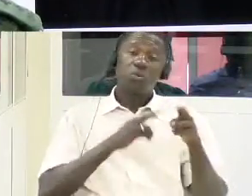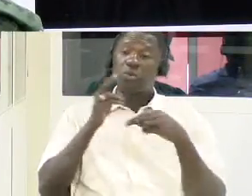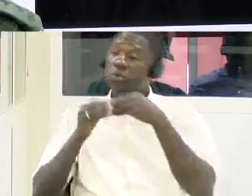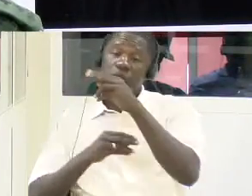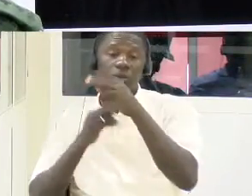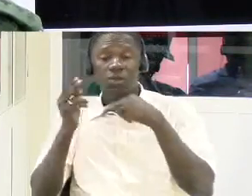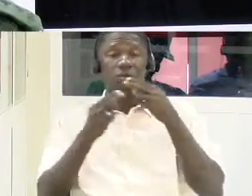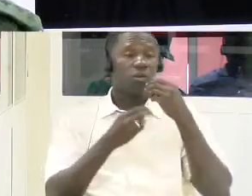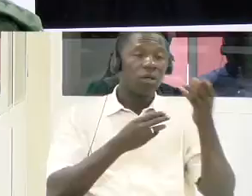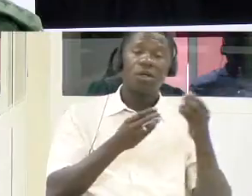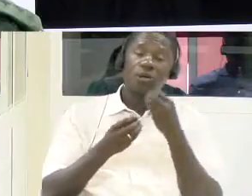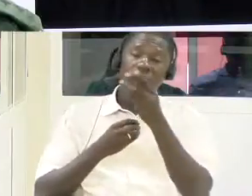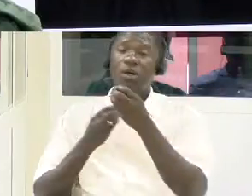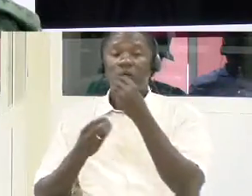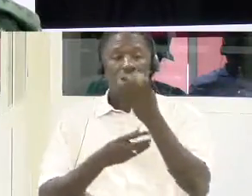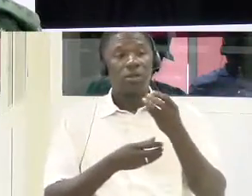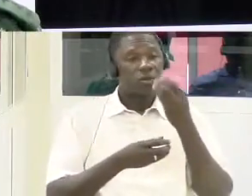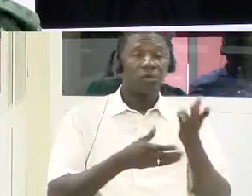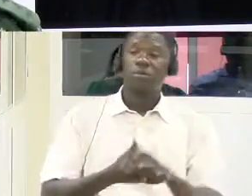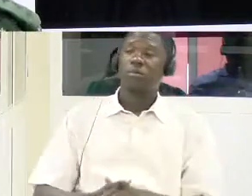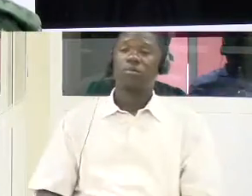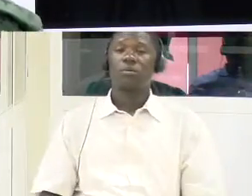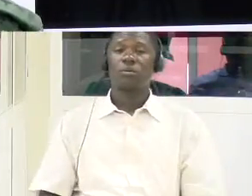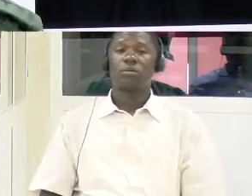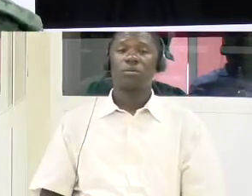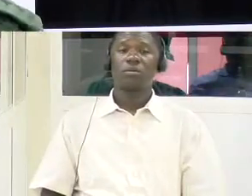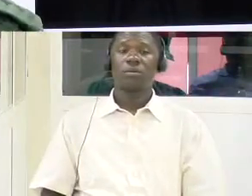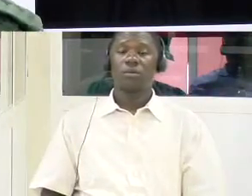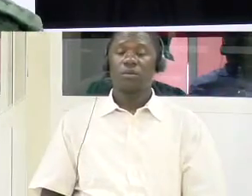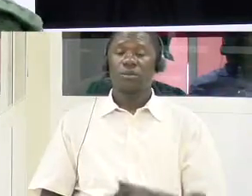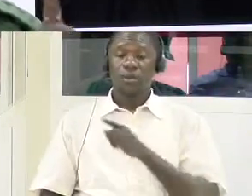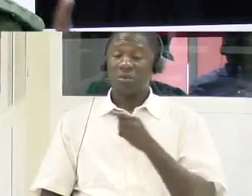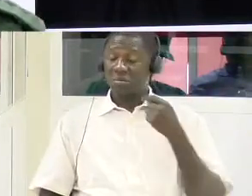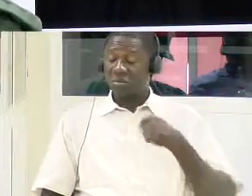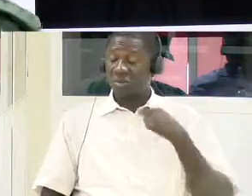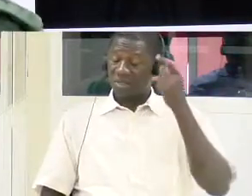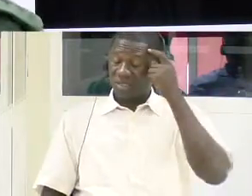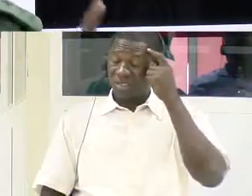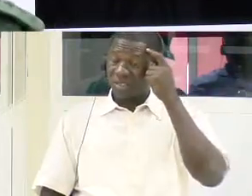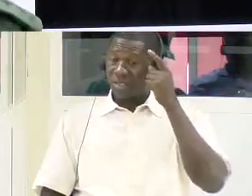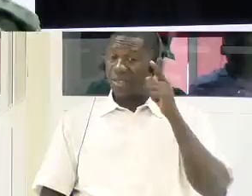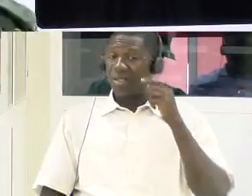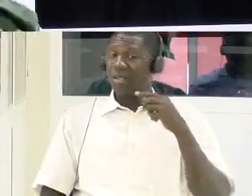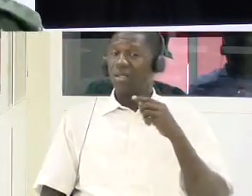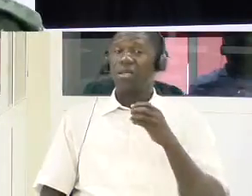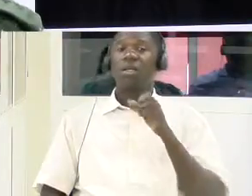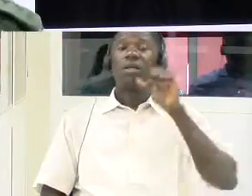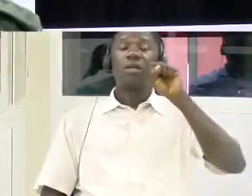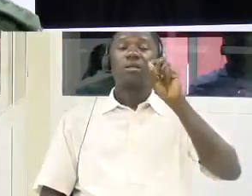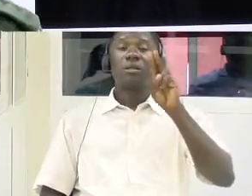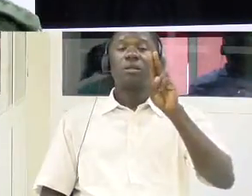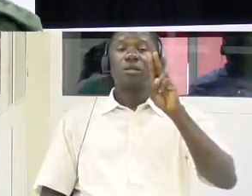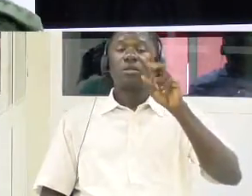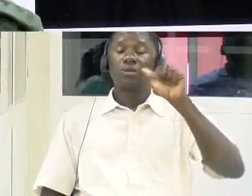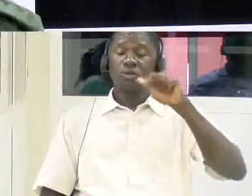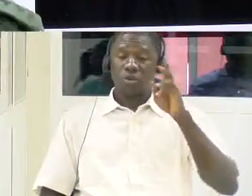And I assume that, of course, he is taking the instructions from Yahya Jammeh directly, who is the commander-in-chief that time of the Gambia Armed Forces.